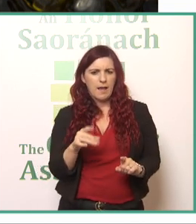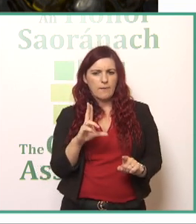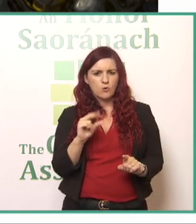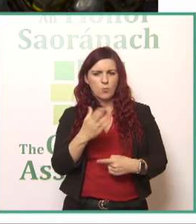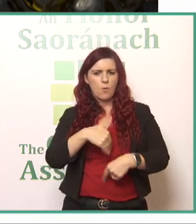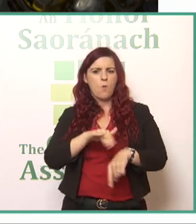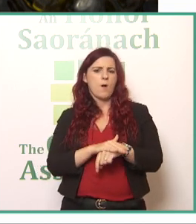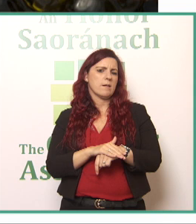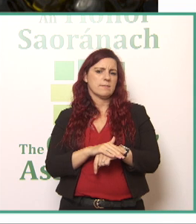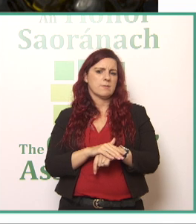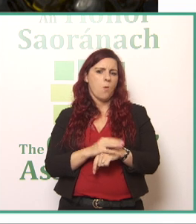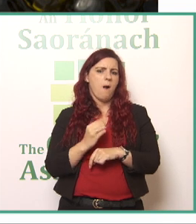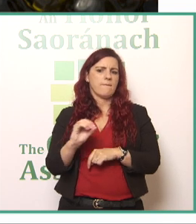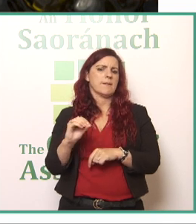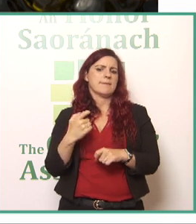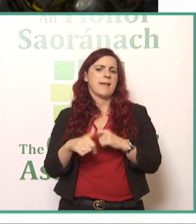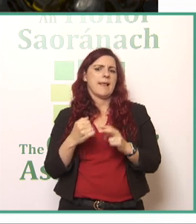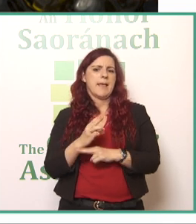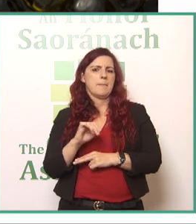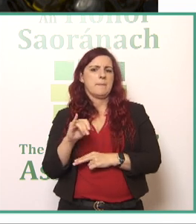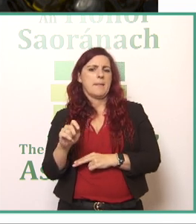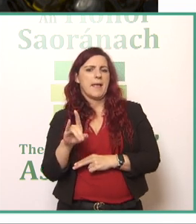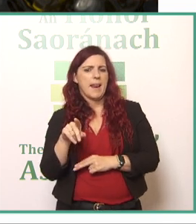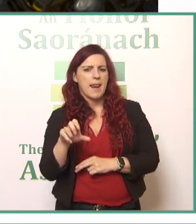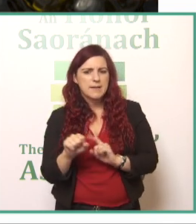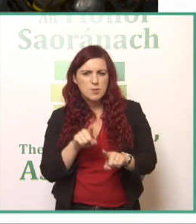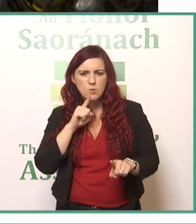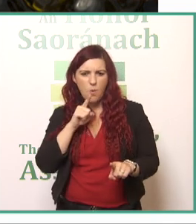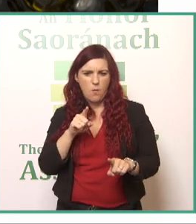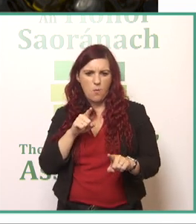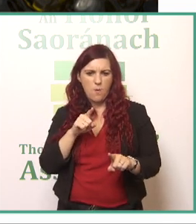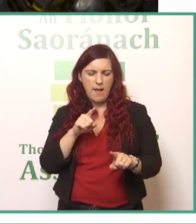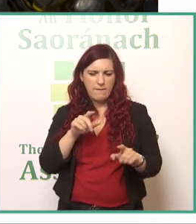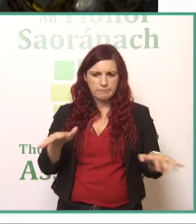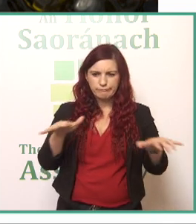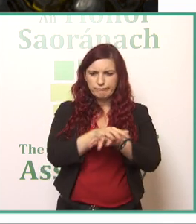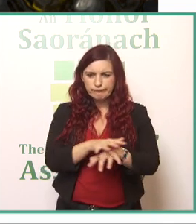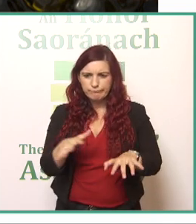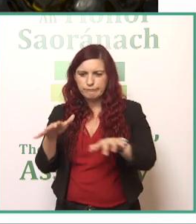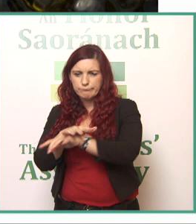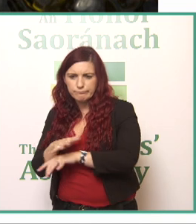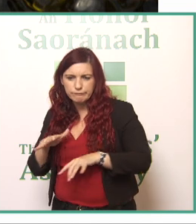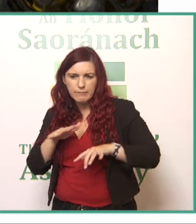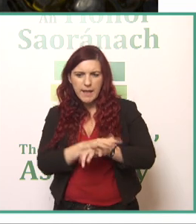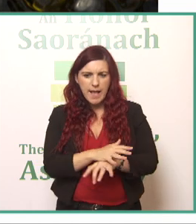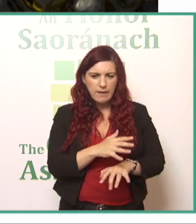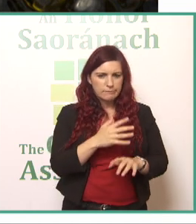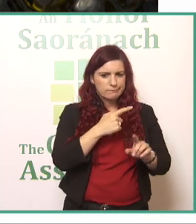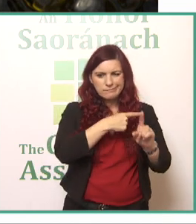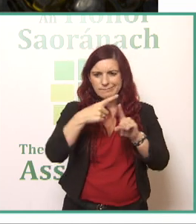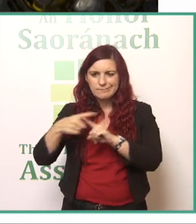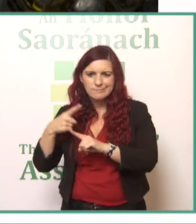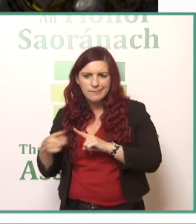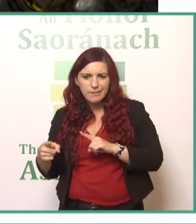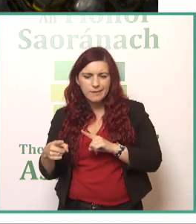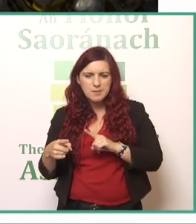obvious as within the peatlands. Those intricate webs within webs, the biodiversity web within the hydrological web, and